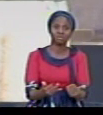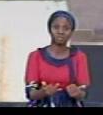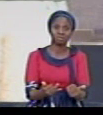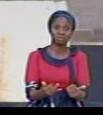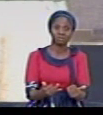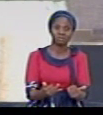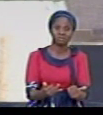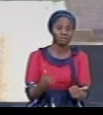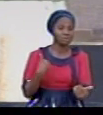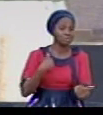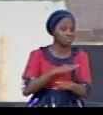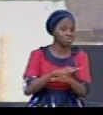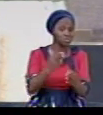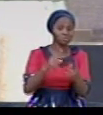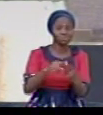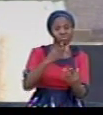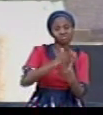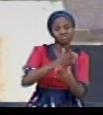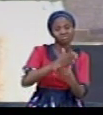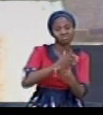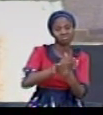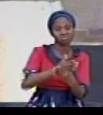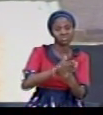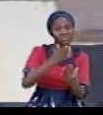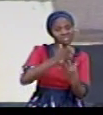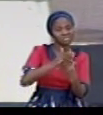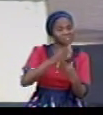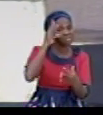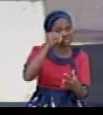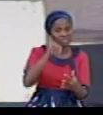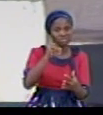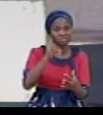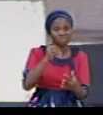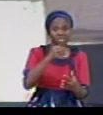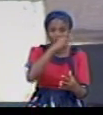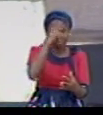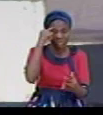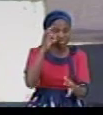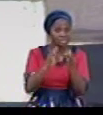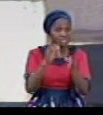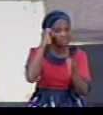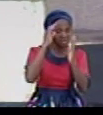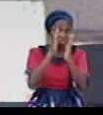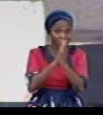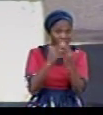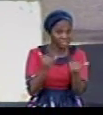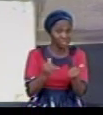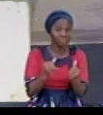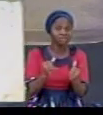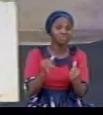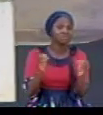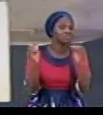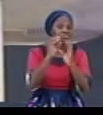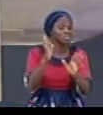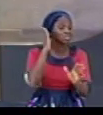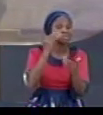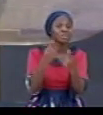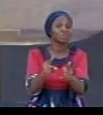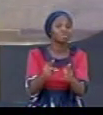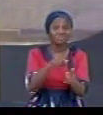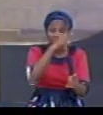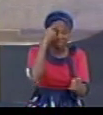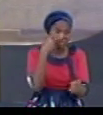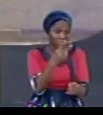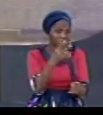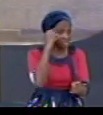to bother him or trouble him, because if he prays, nothing will happen. Because look at his own body, and look